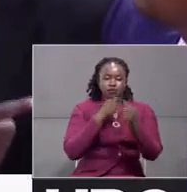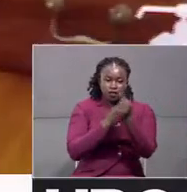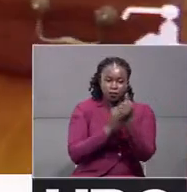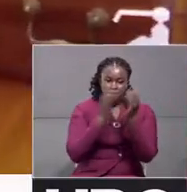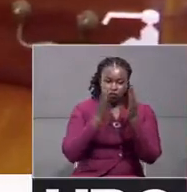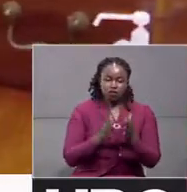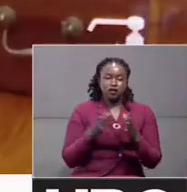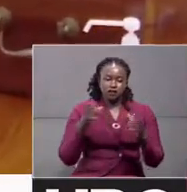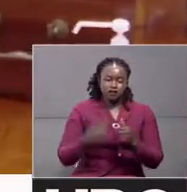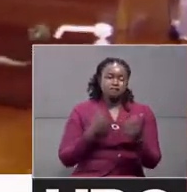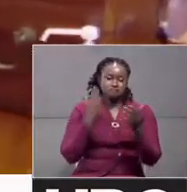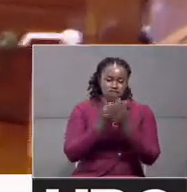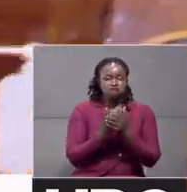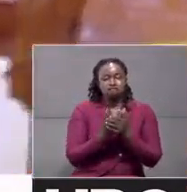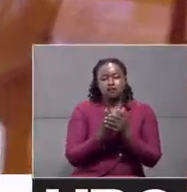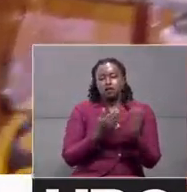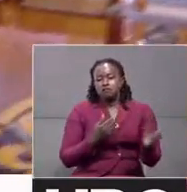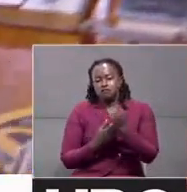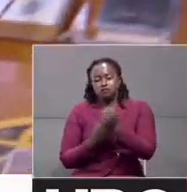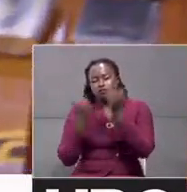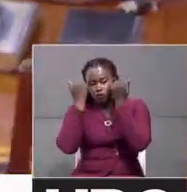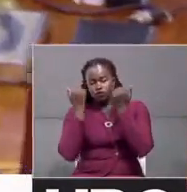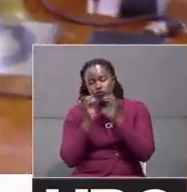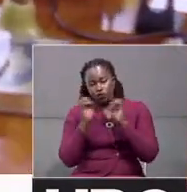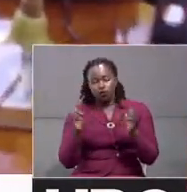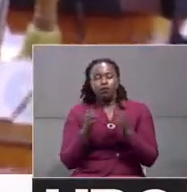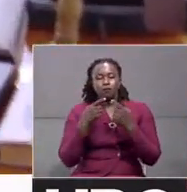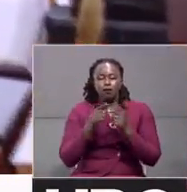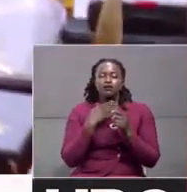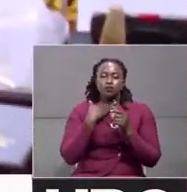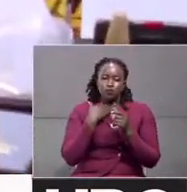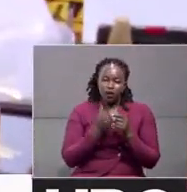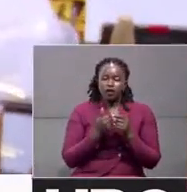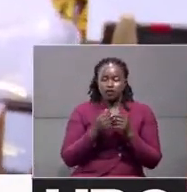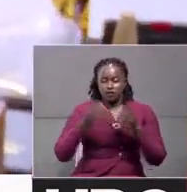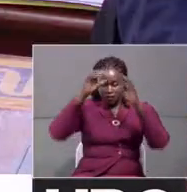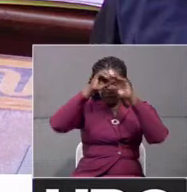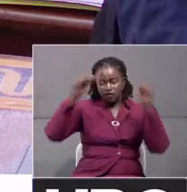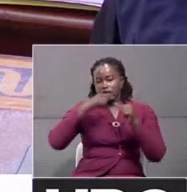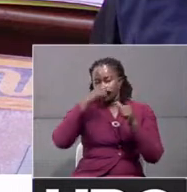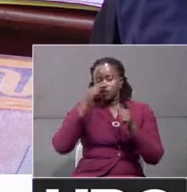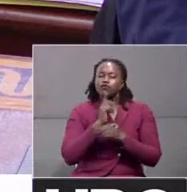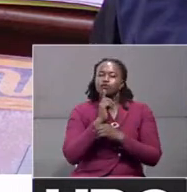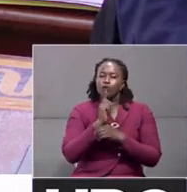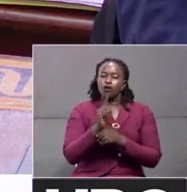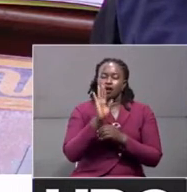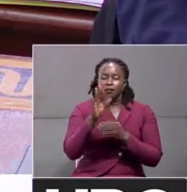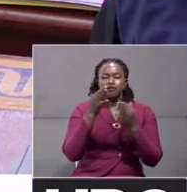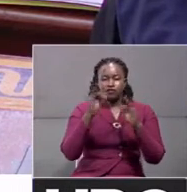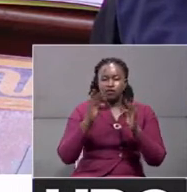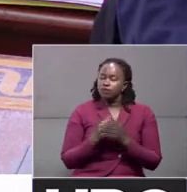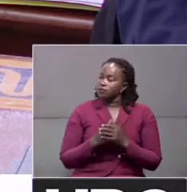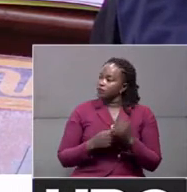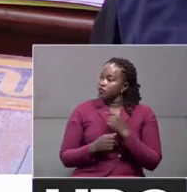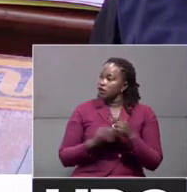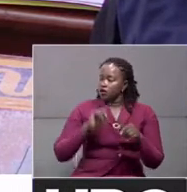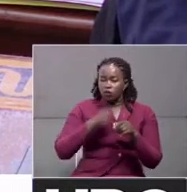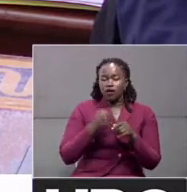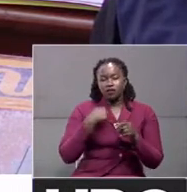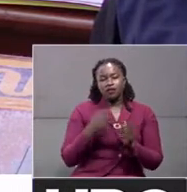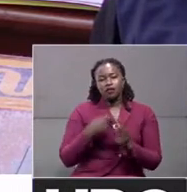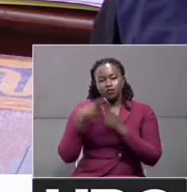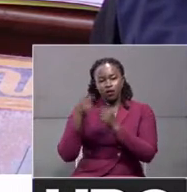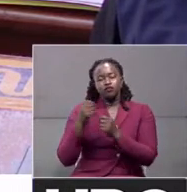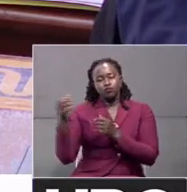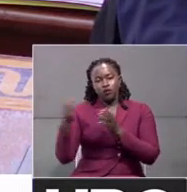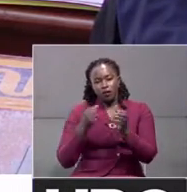detention without trial and wants President Yoweri Museveni to order for their release. When I was in the appointments committee, the